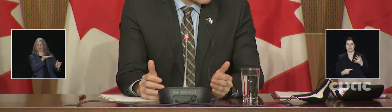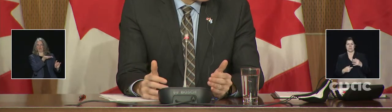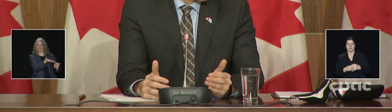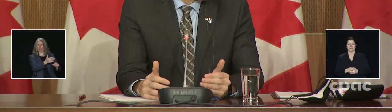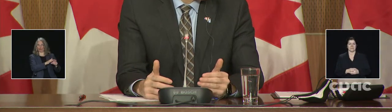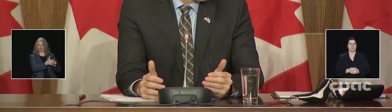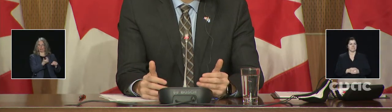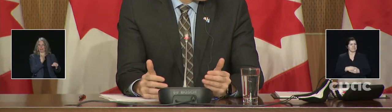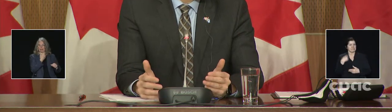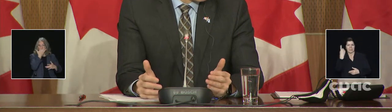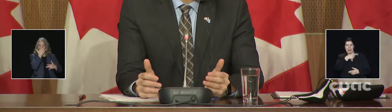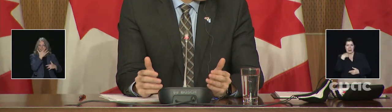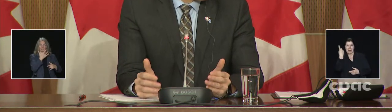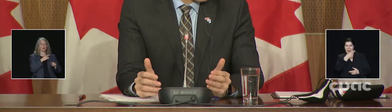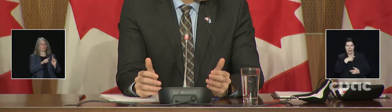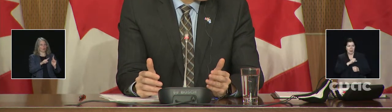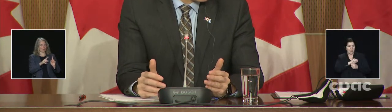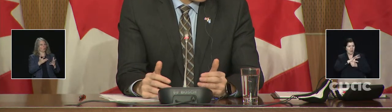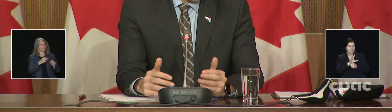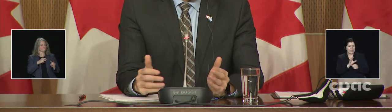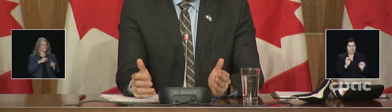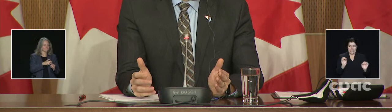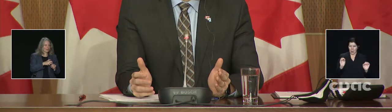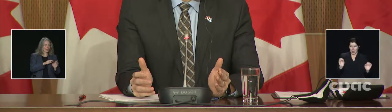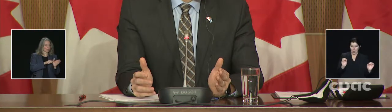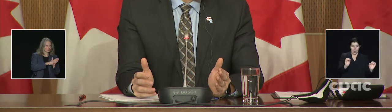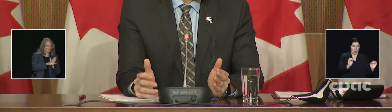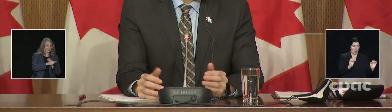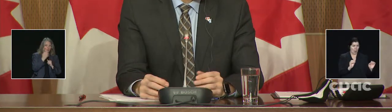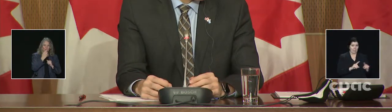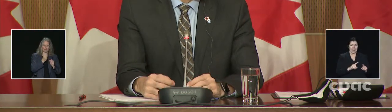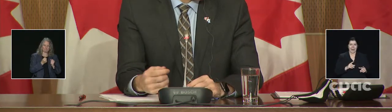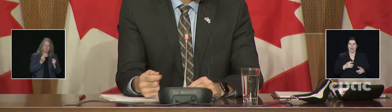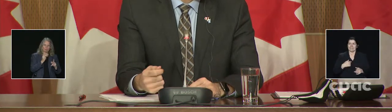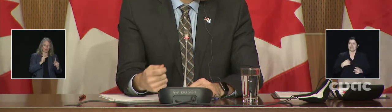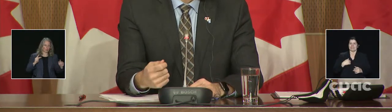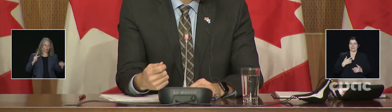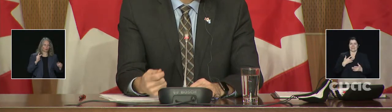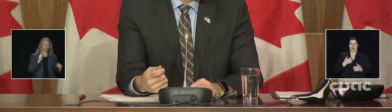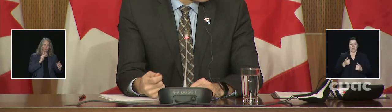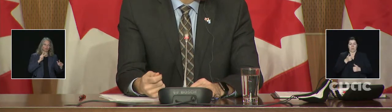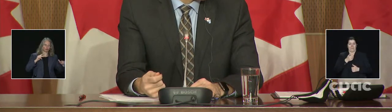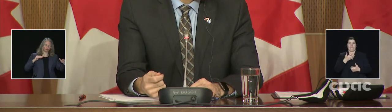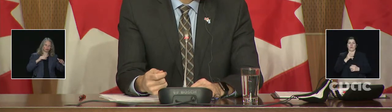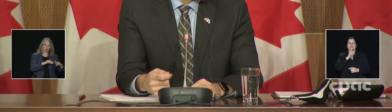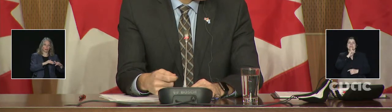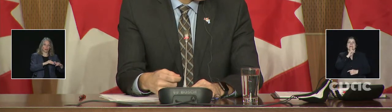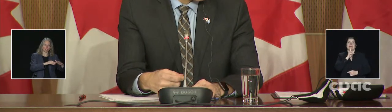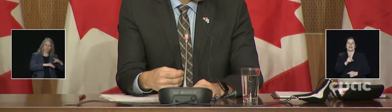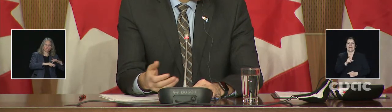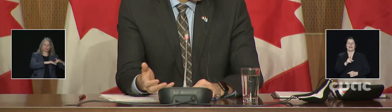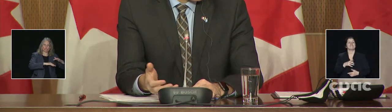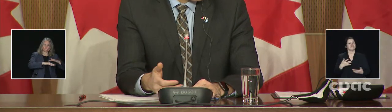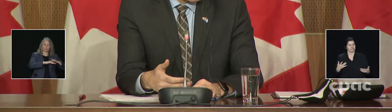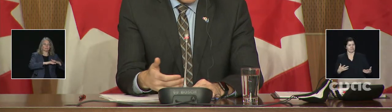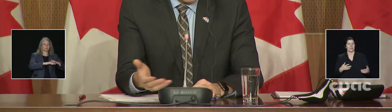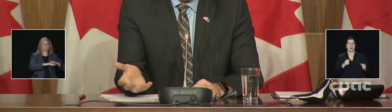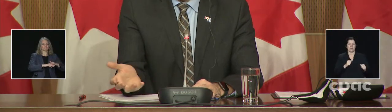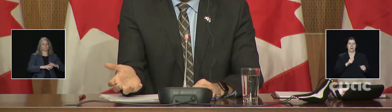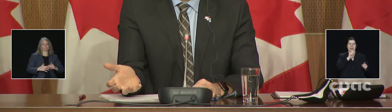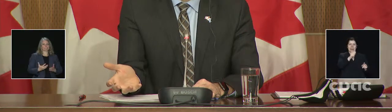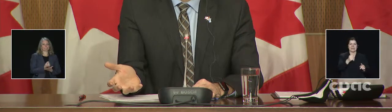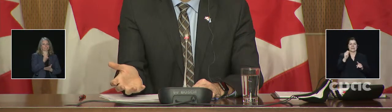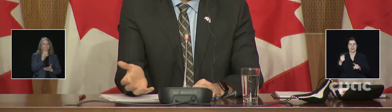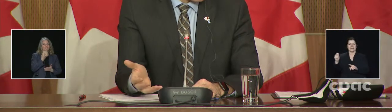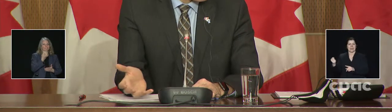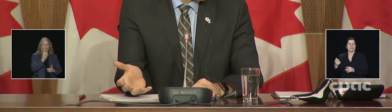COVID-19, but we still want to be double certain, because it's a large community, then rapid tests are useful because they screen a